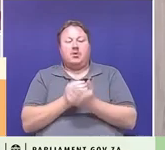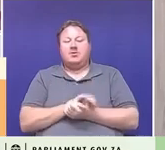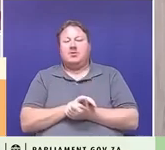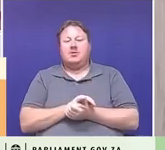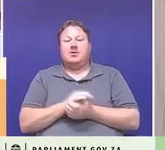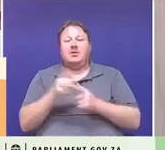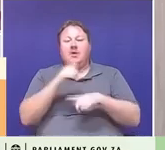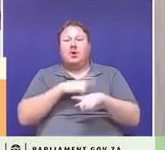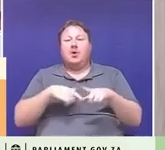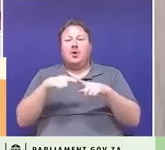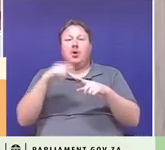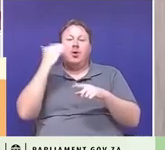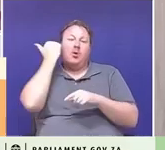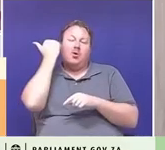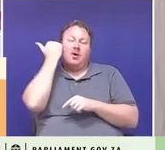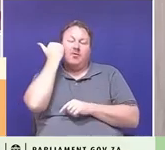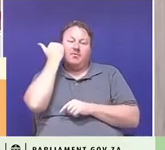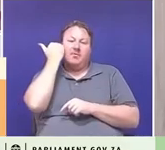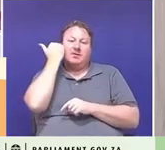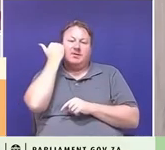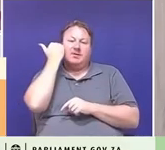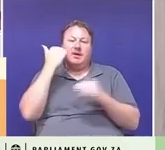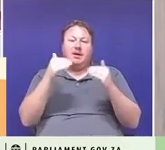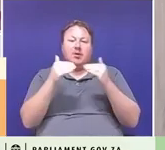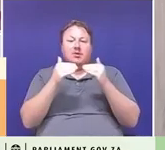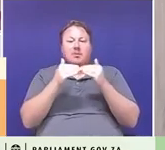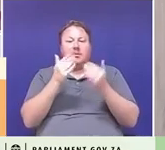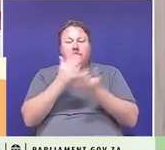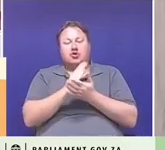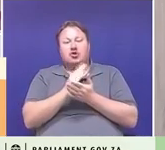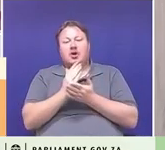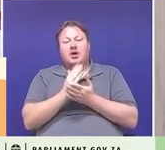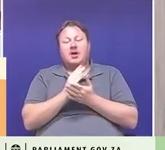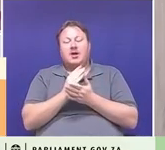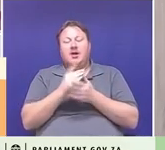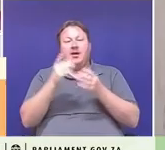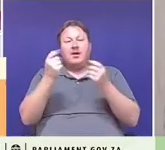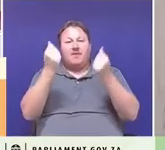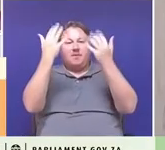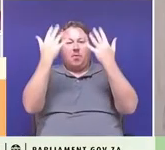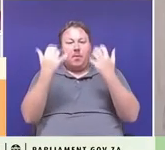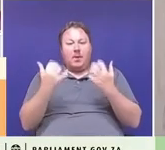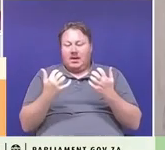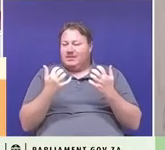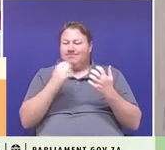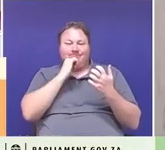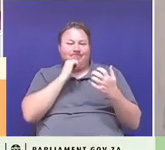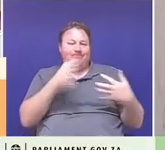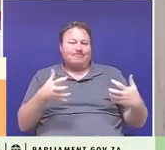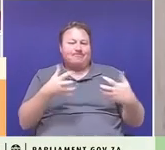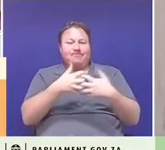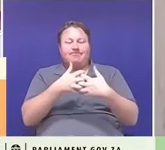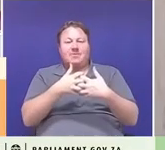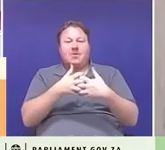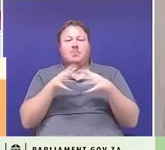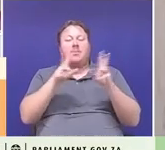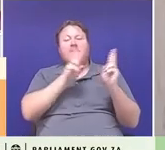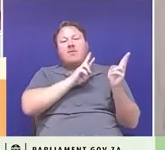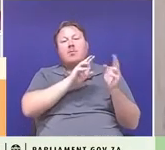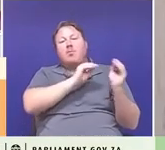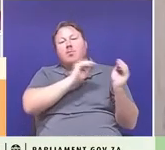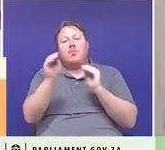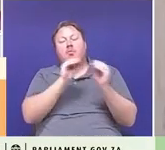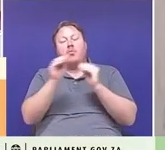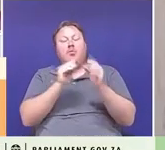government equitable share formula does not reflect rapid urbanization nor the rising cost of service